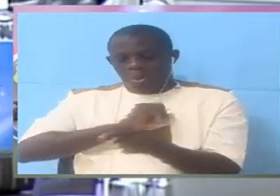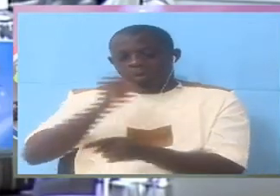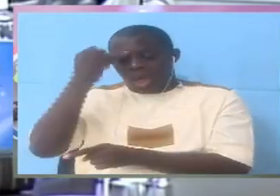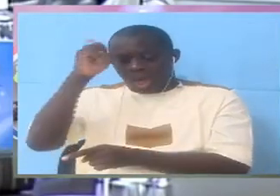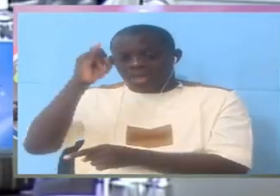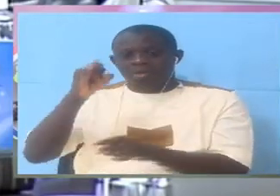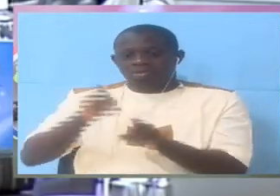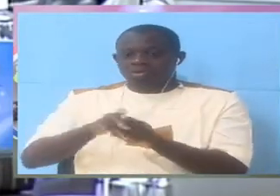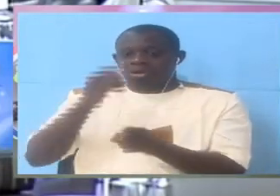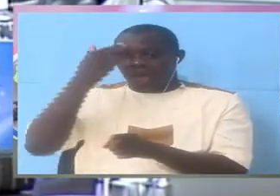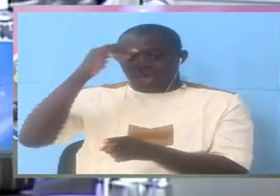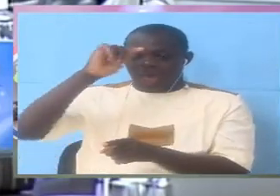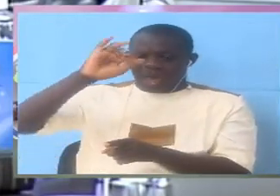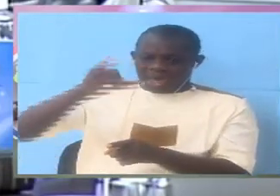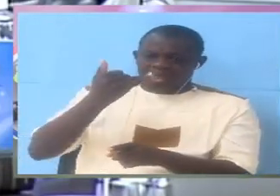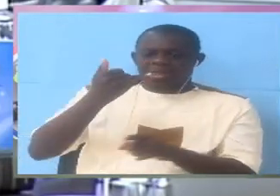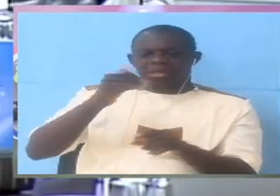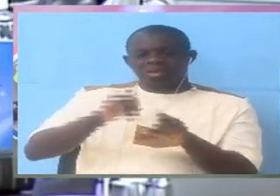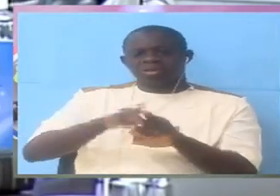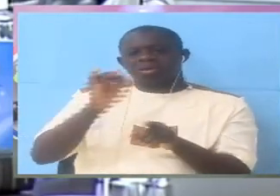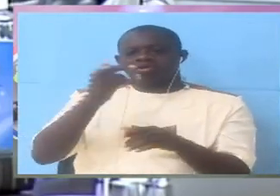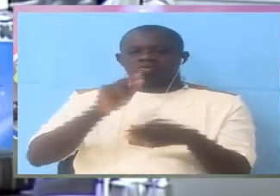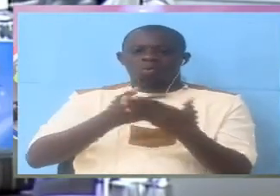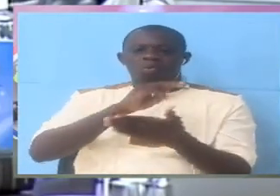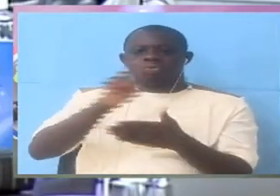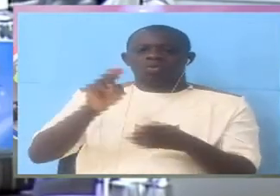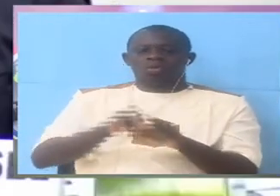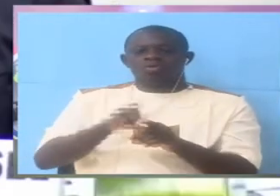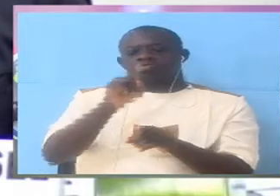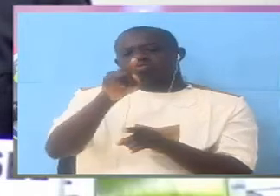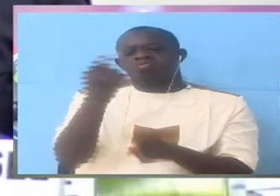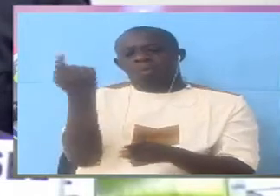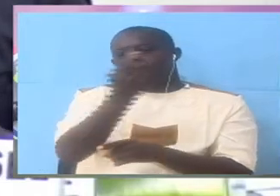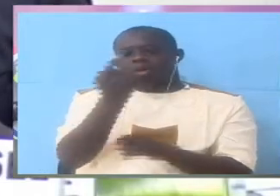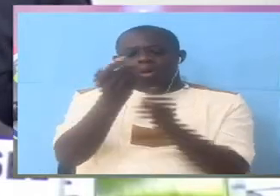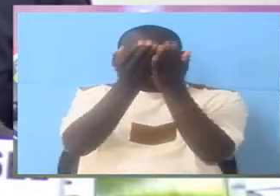I think you're just wasting the commission's time. You're